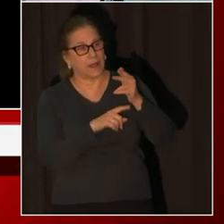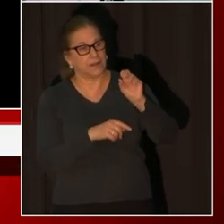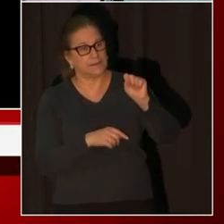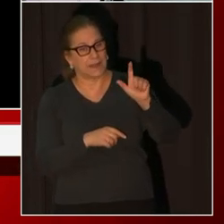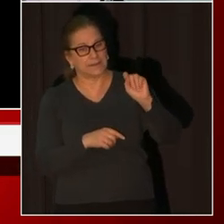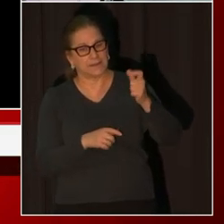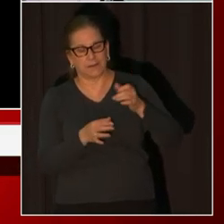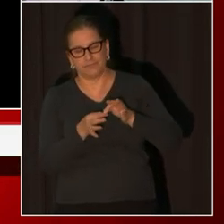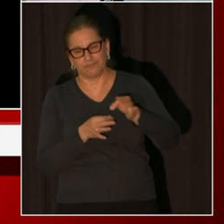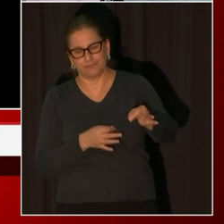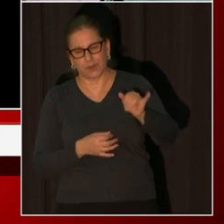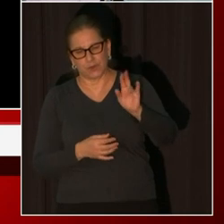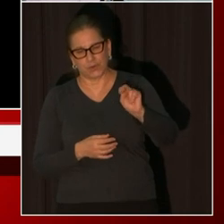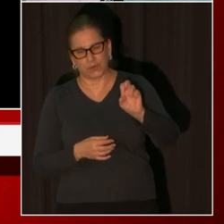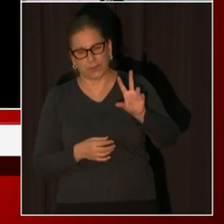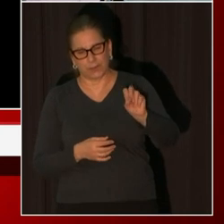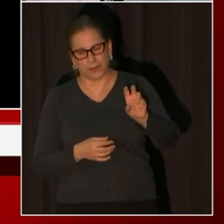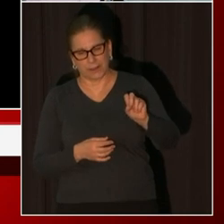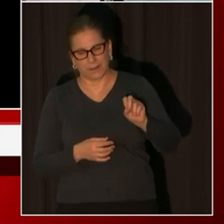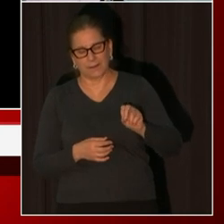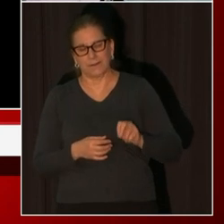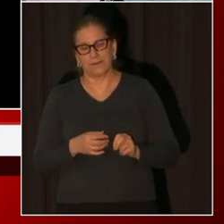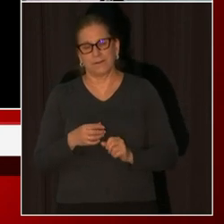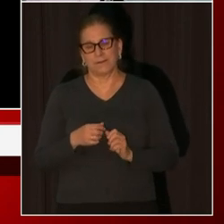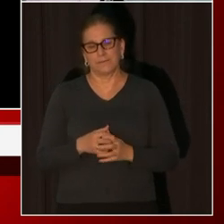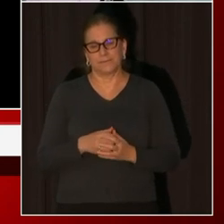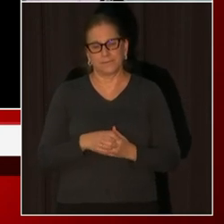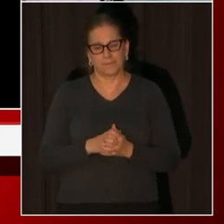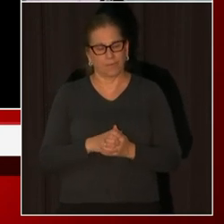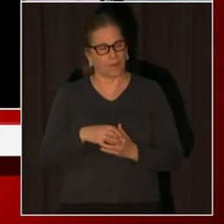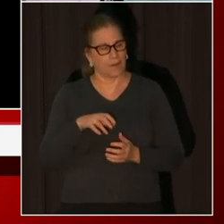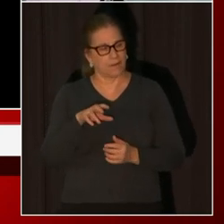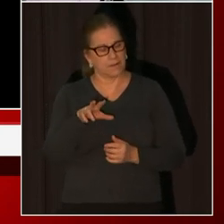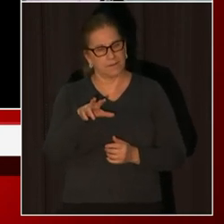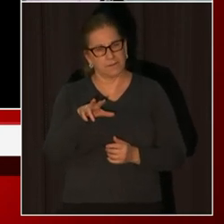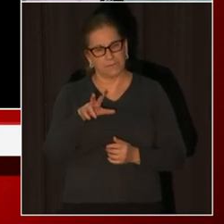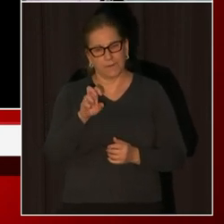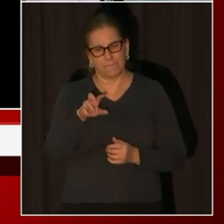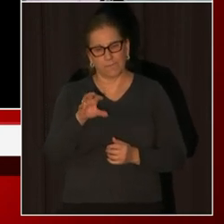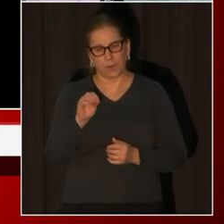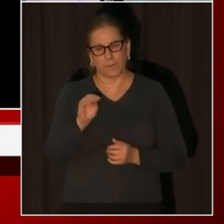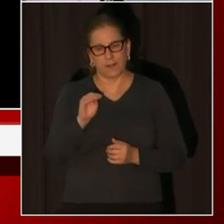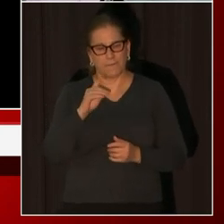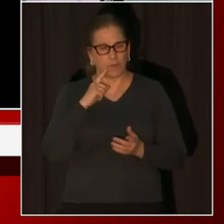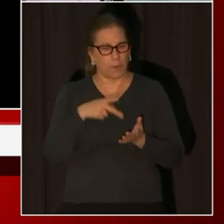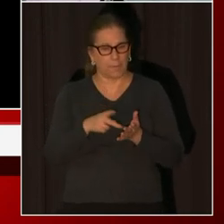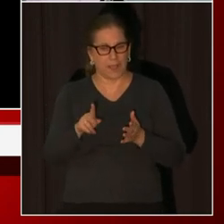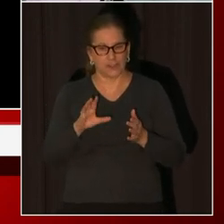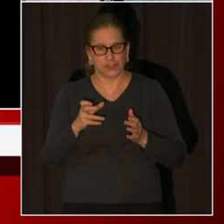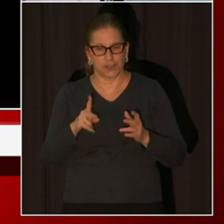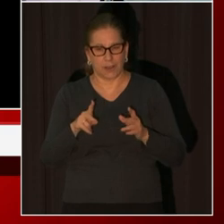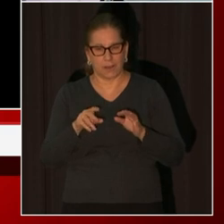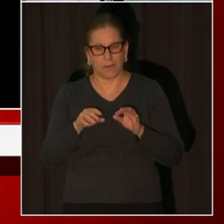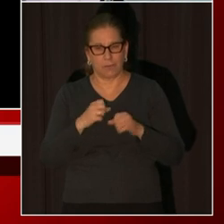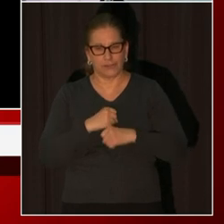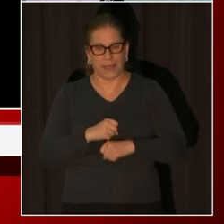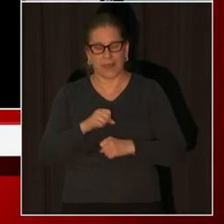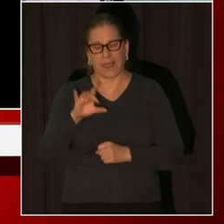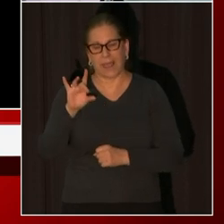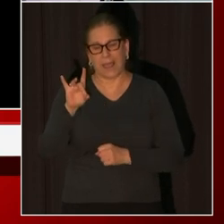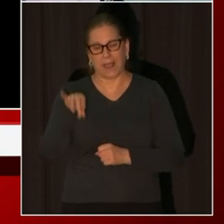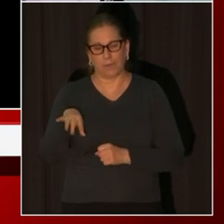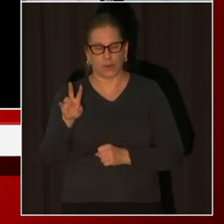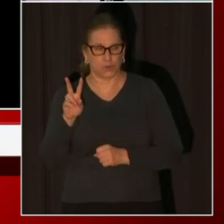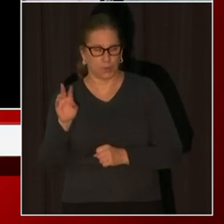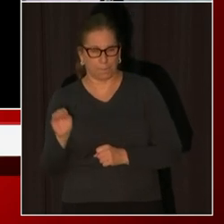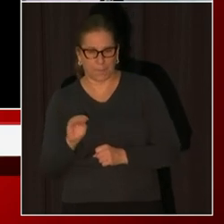in federal Paycheck Protection Program assistance has been awarded, and then $78.2 million in federal economic injury disaster